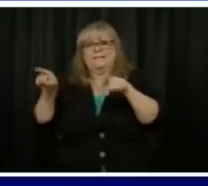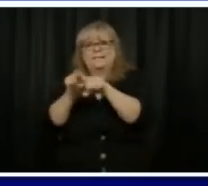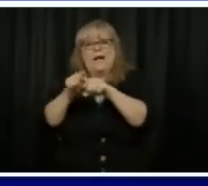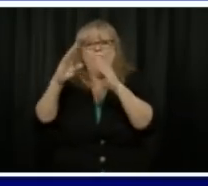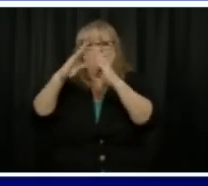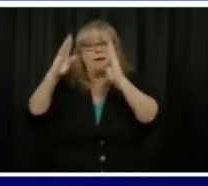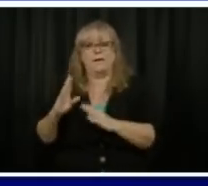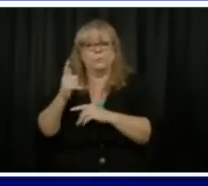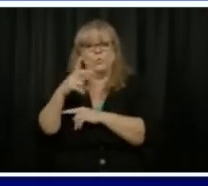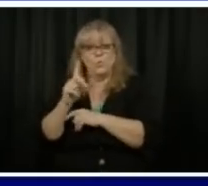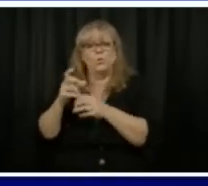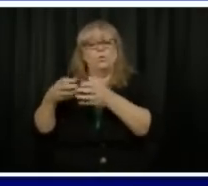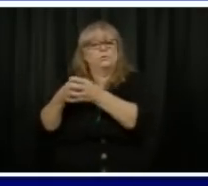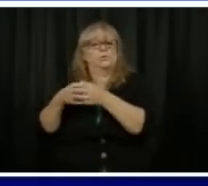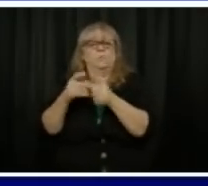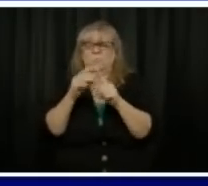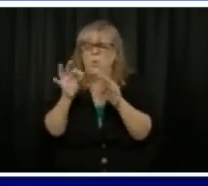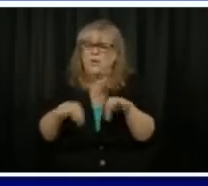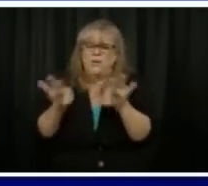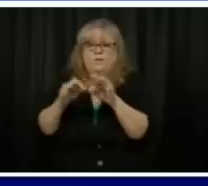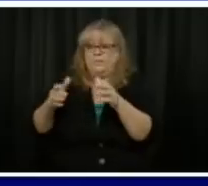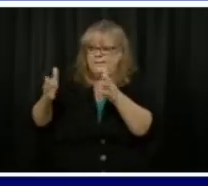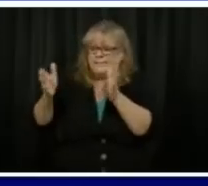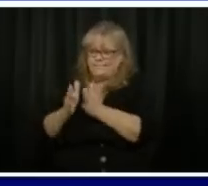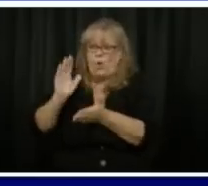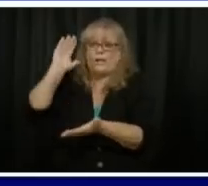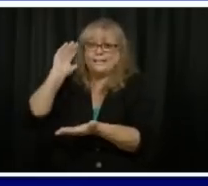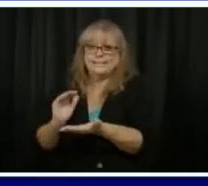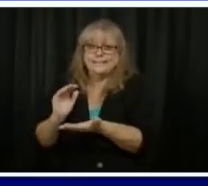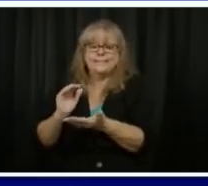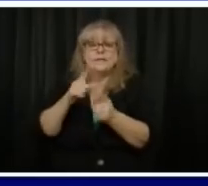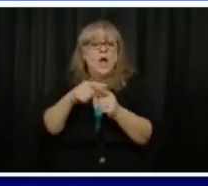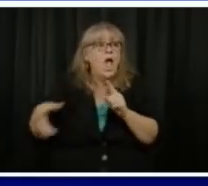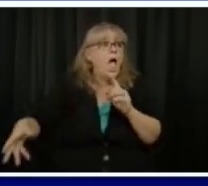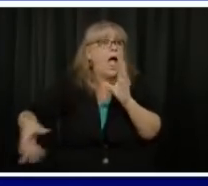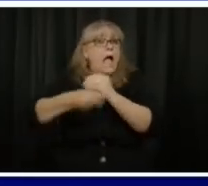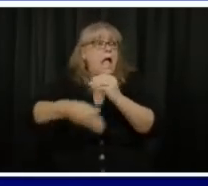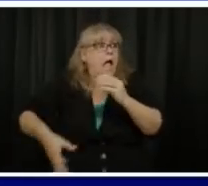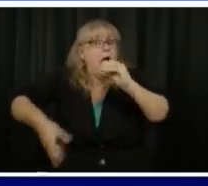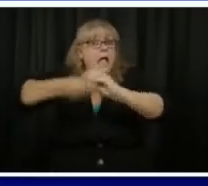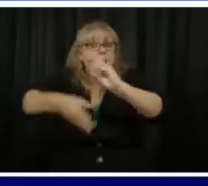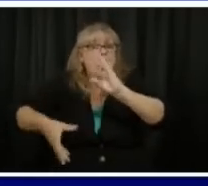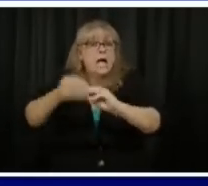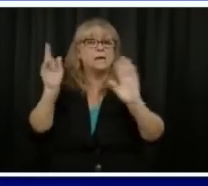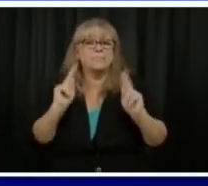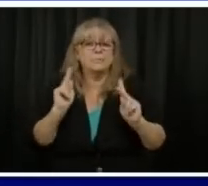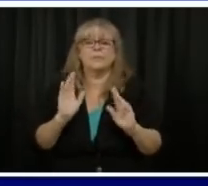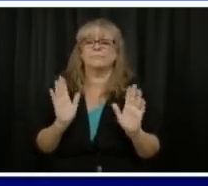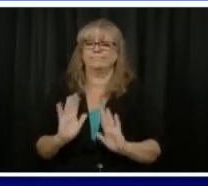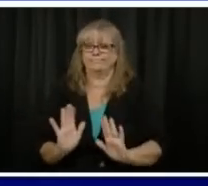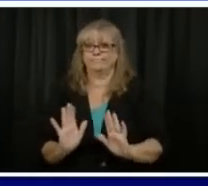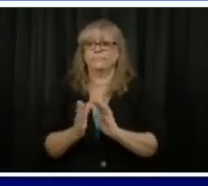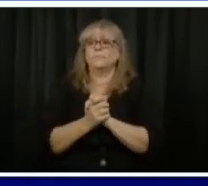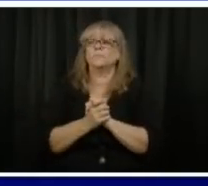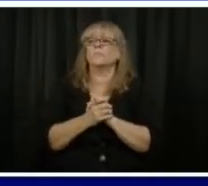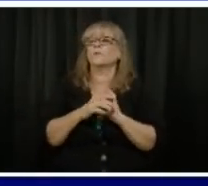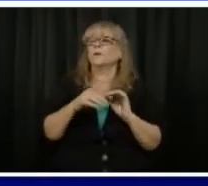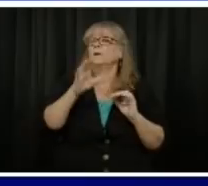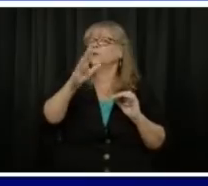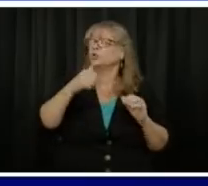over. And going outside, limit groups to 10 people or less. In all instances, don't have large